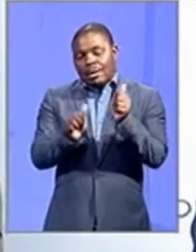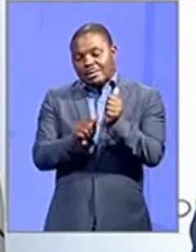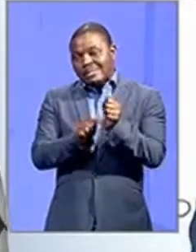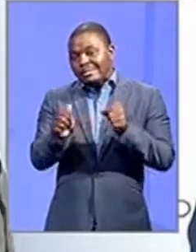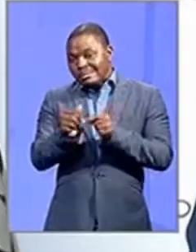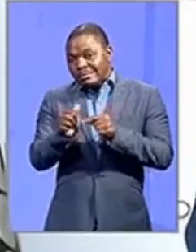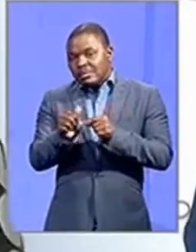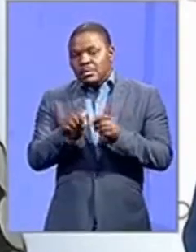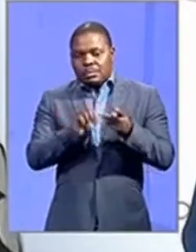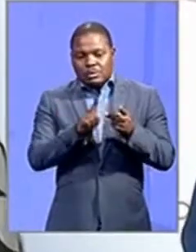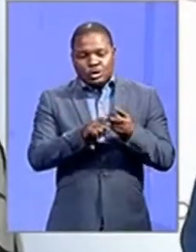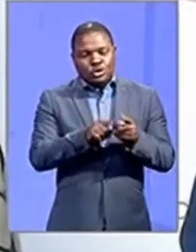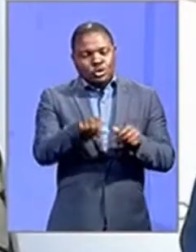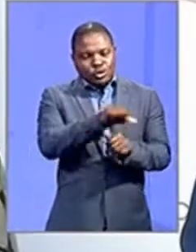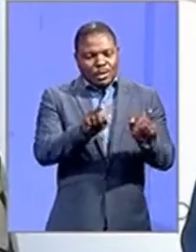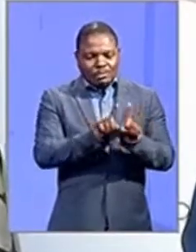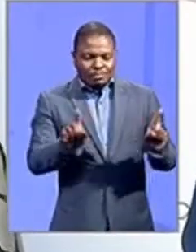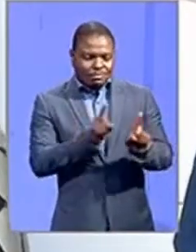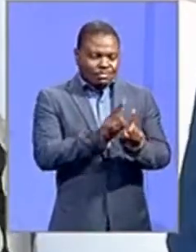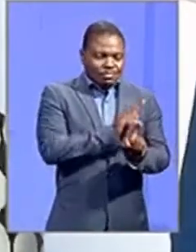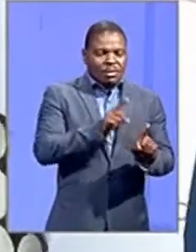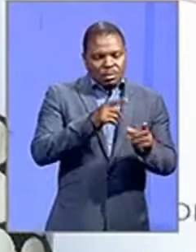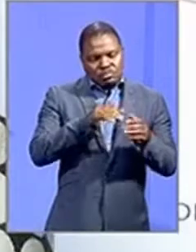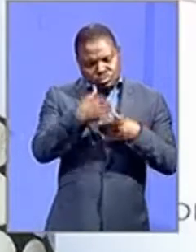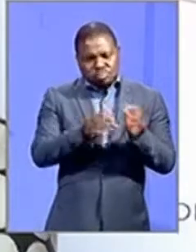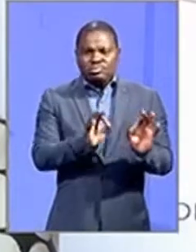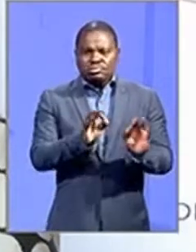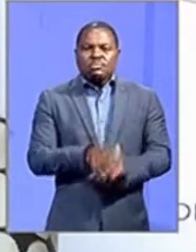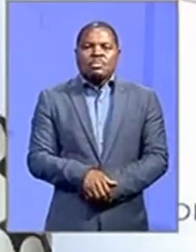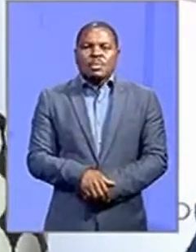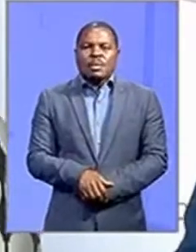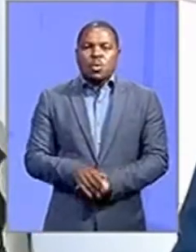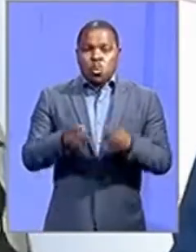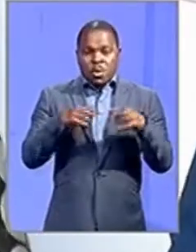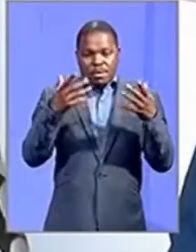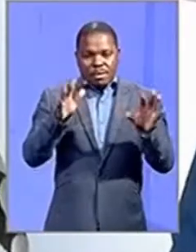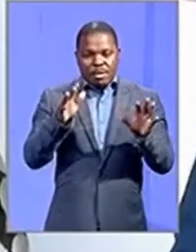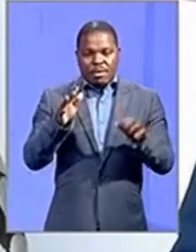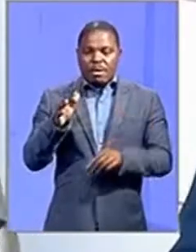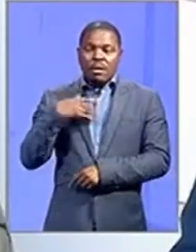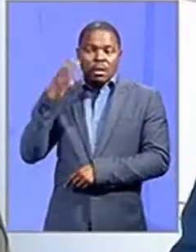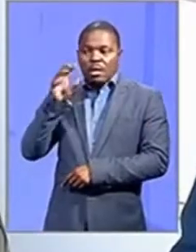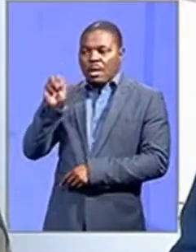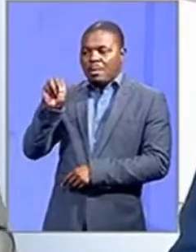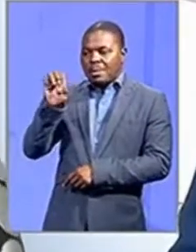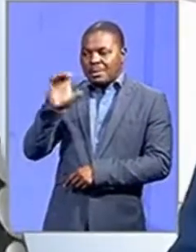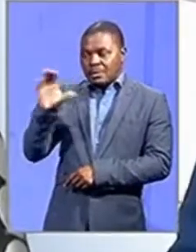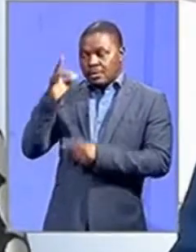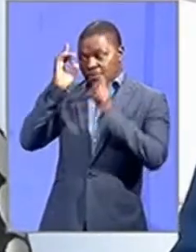whilst they are social distancing. So we're working on those measures. We've given, I'm told MEC has given them up to the